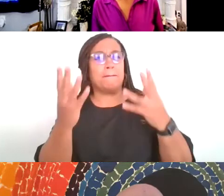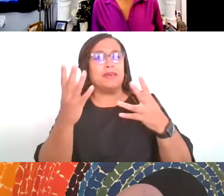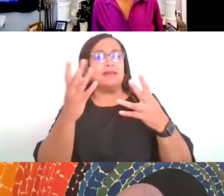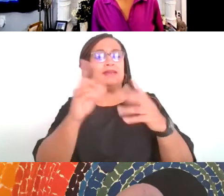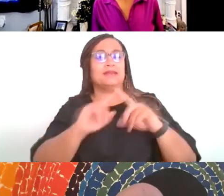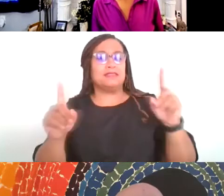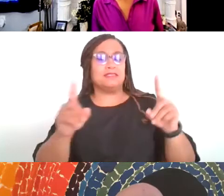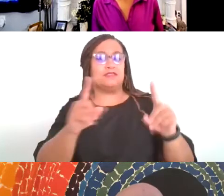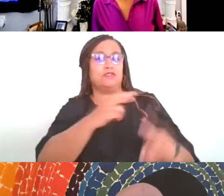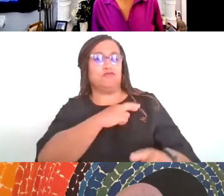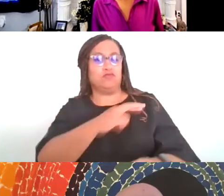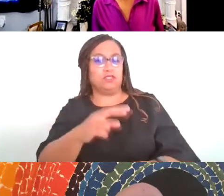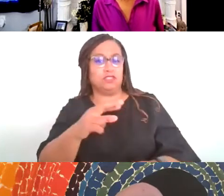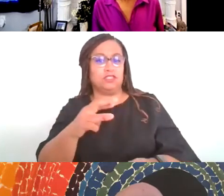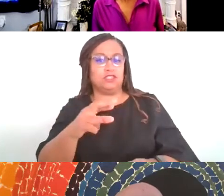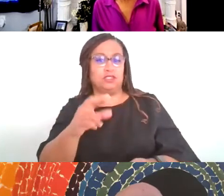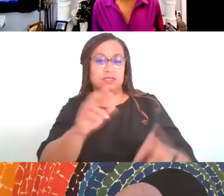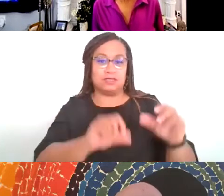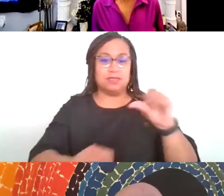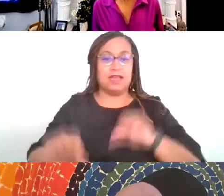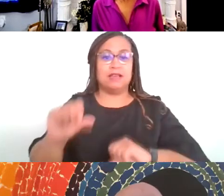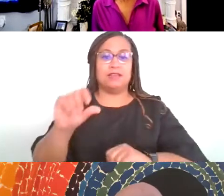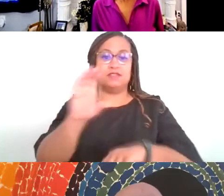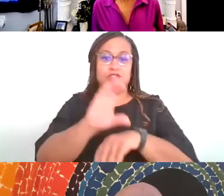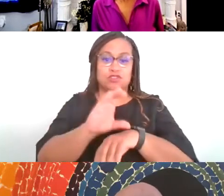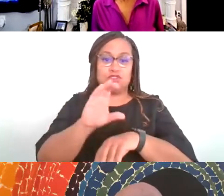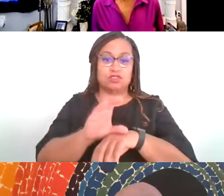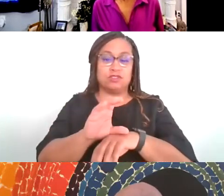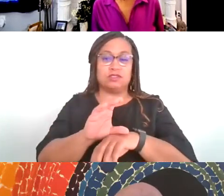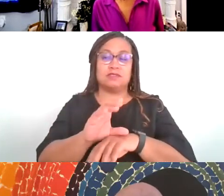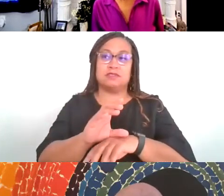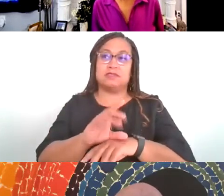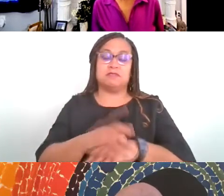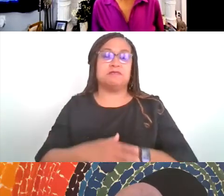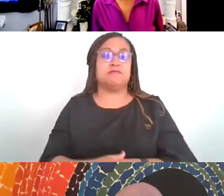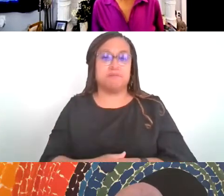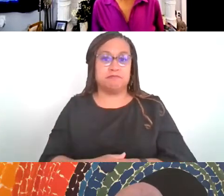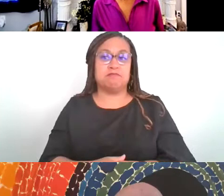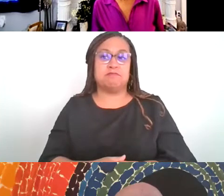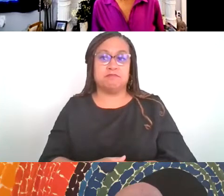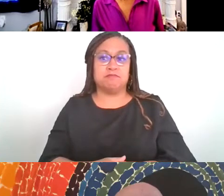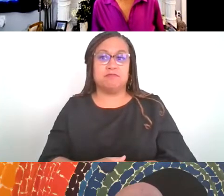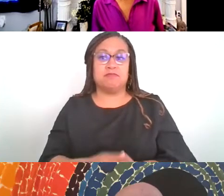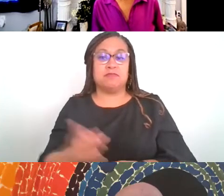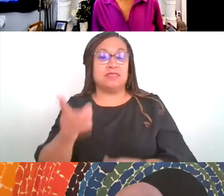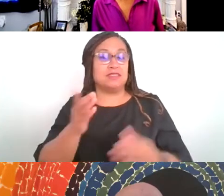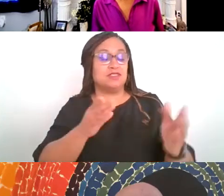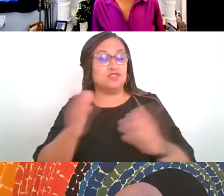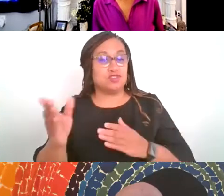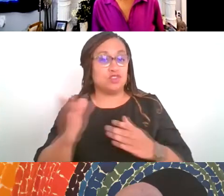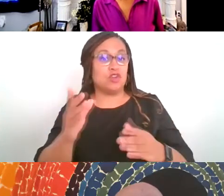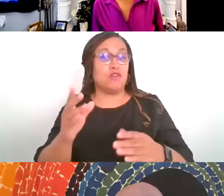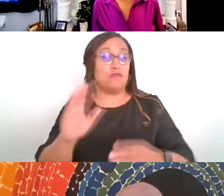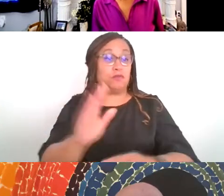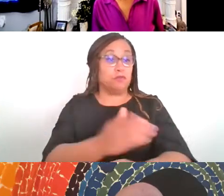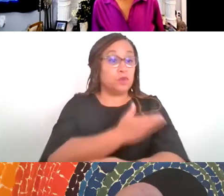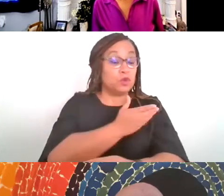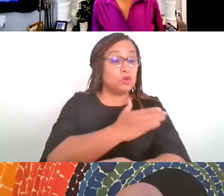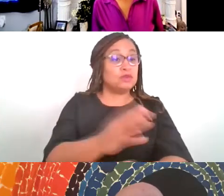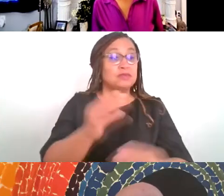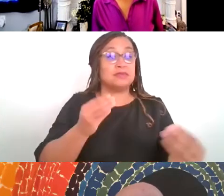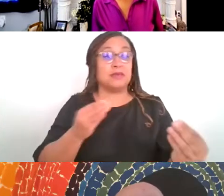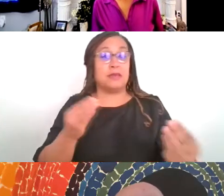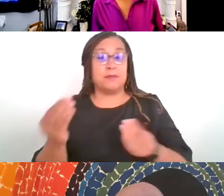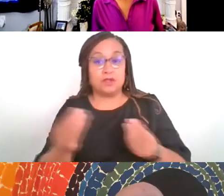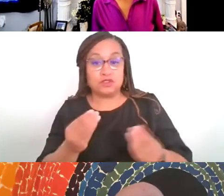stages in growth and development. He has served in the music ministry, the Board